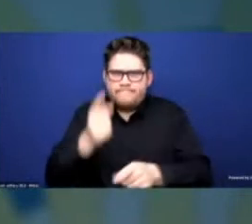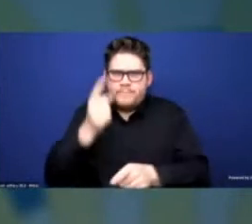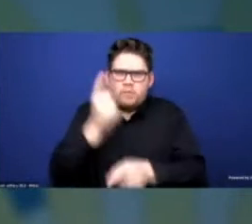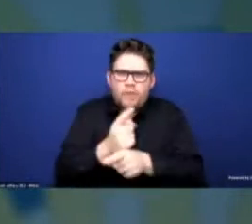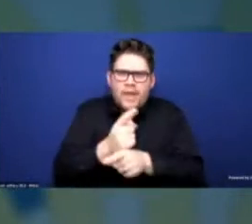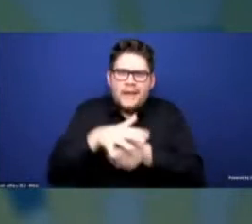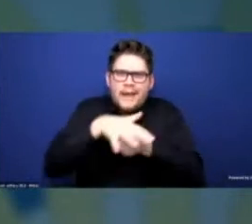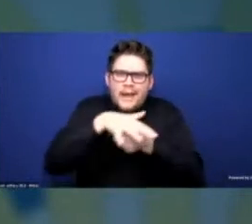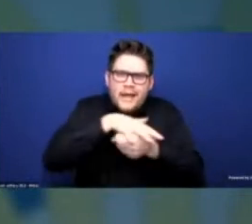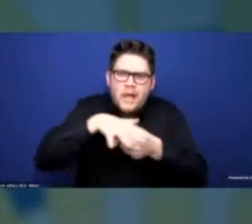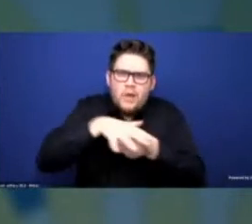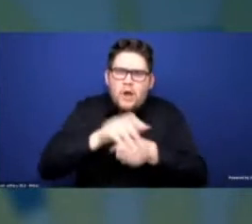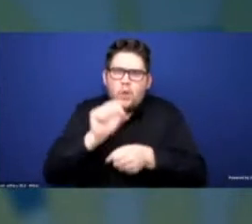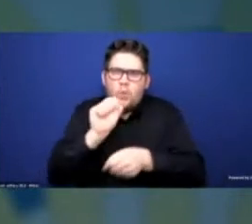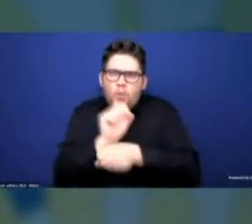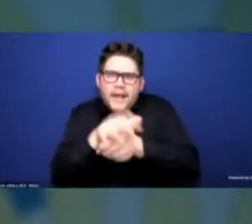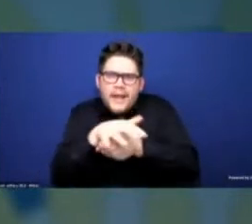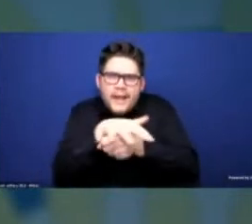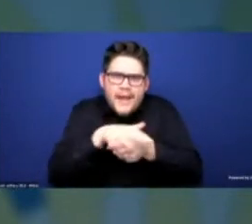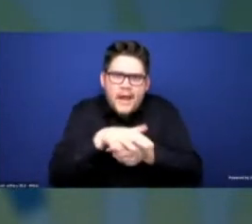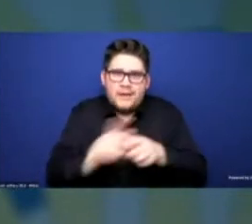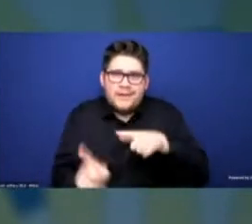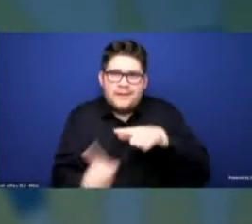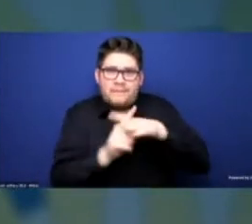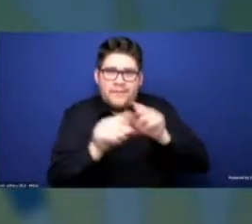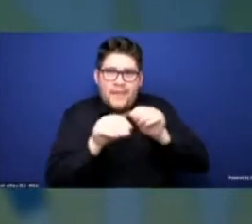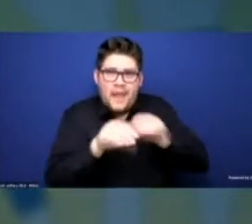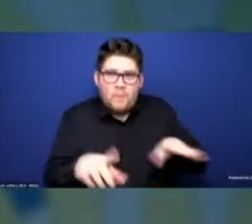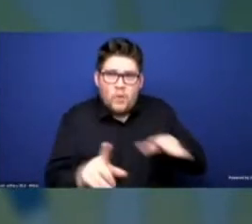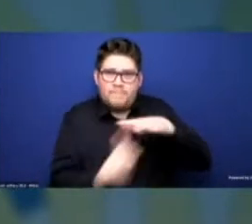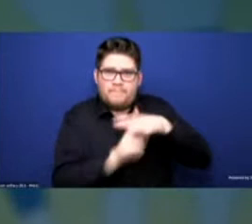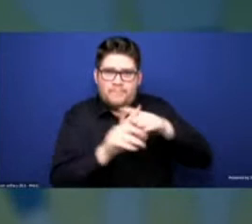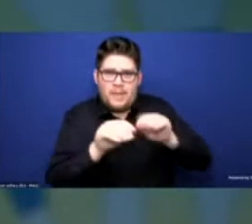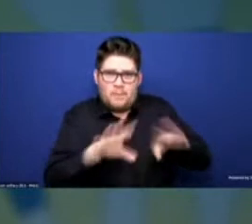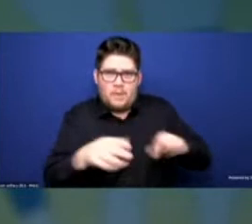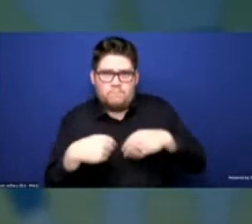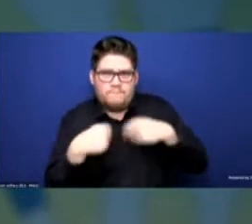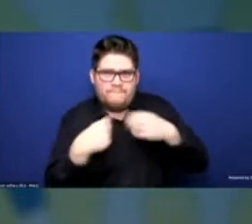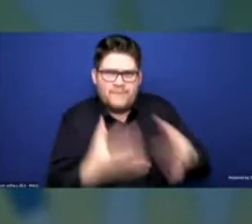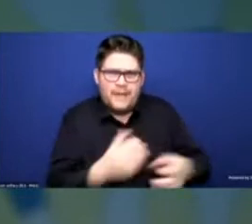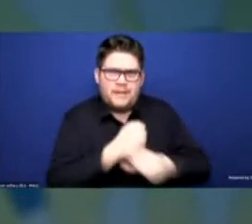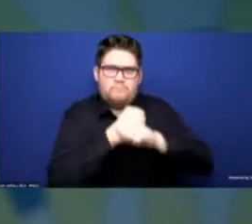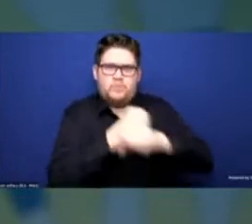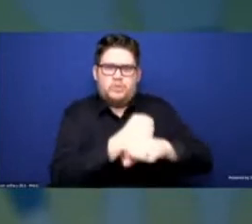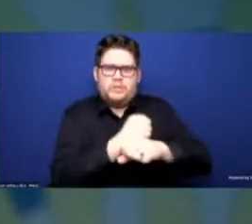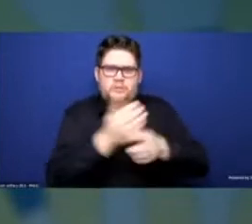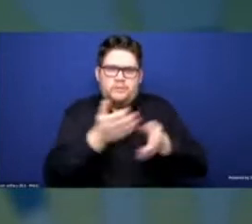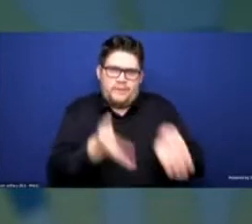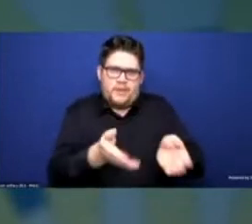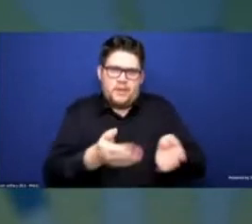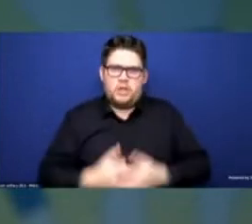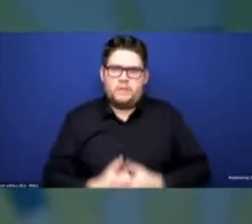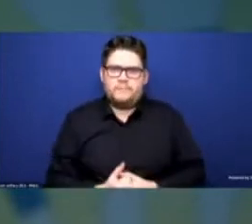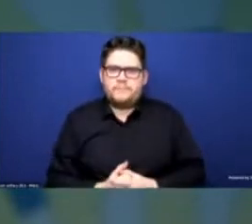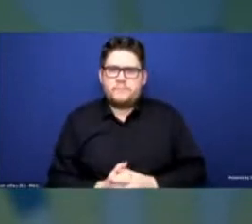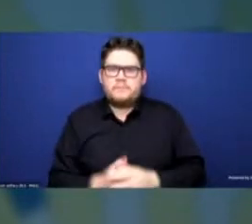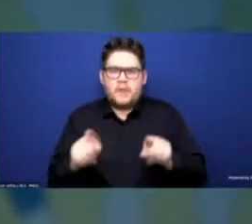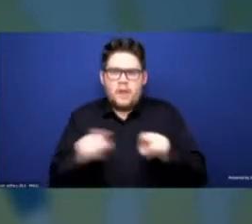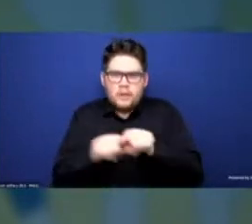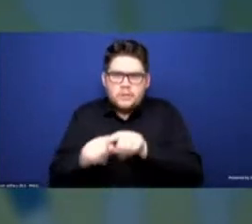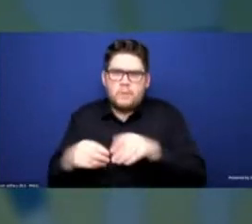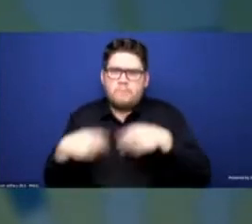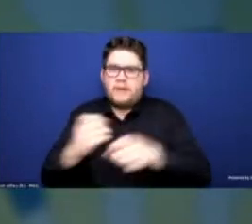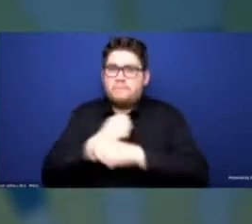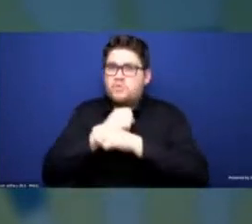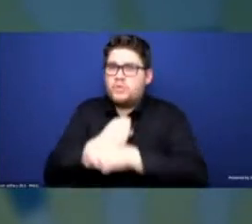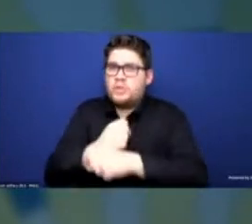where we need to protect people like our first responders. So we've seen transmission in Surrey,